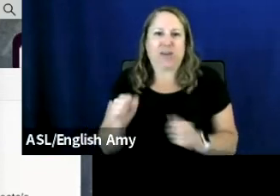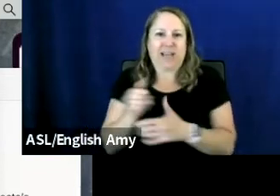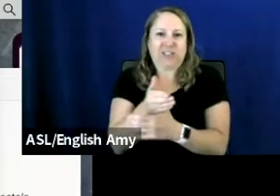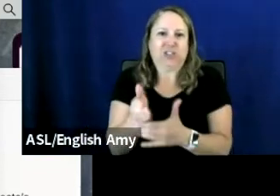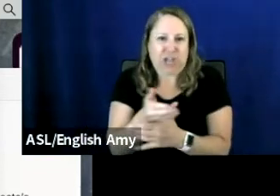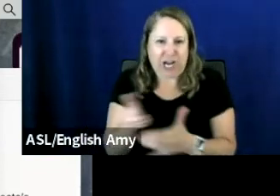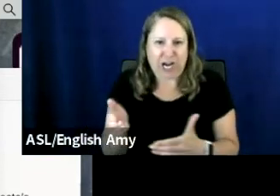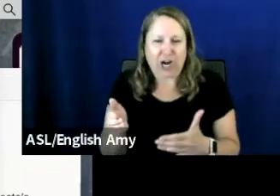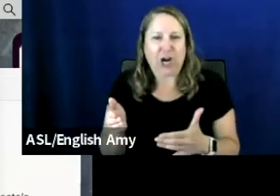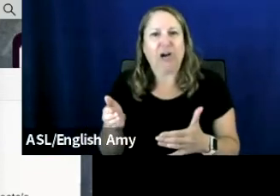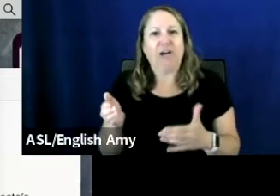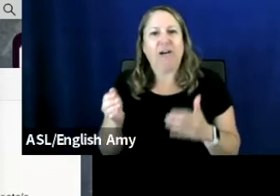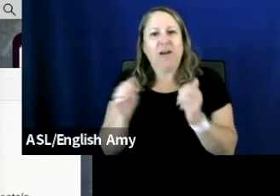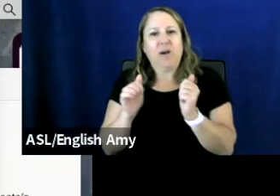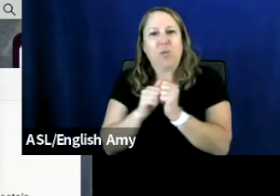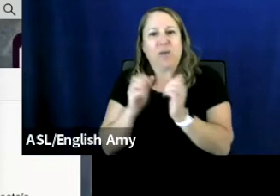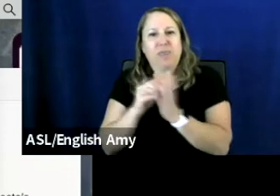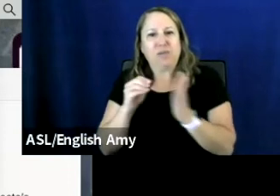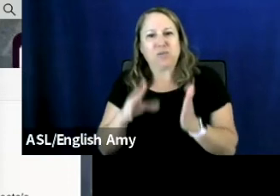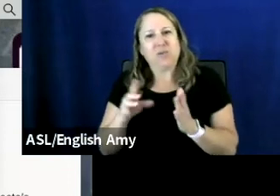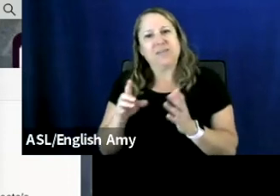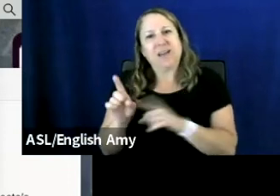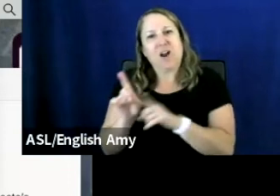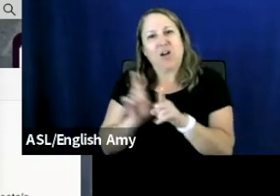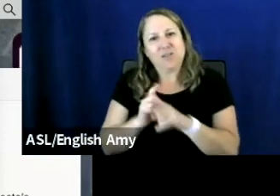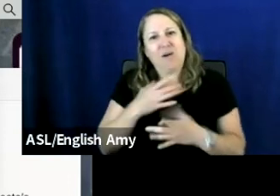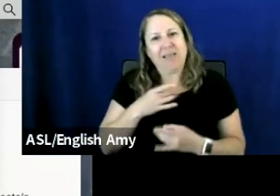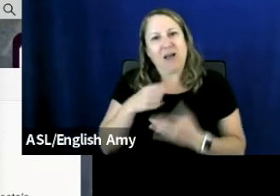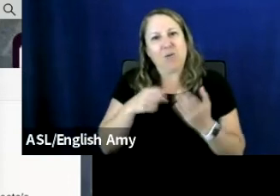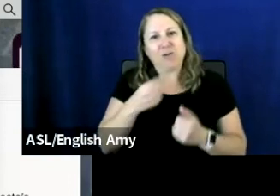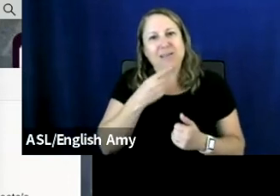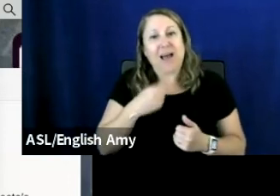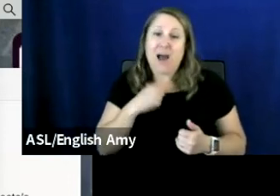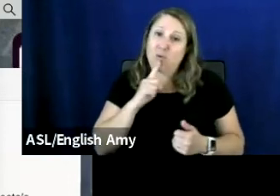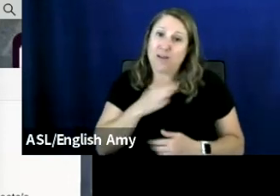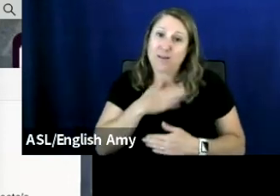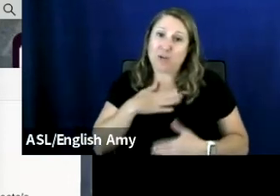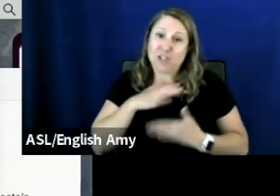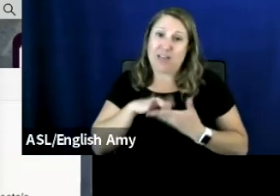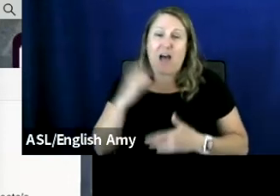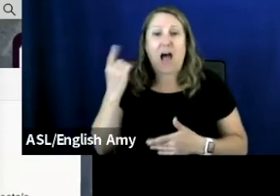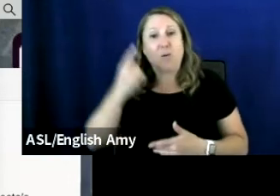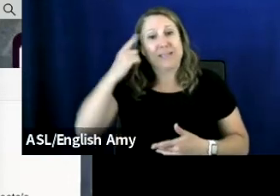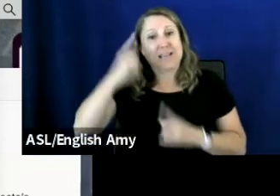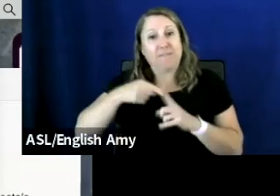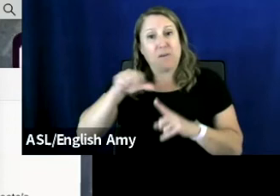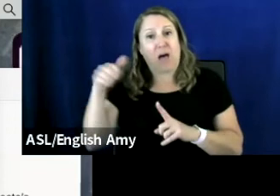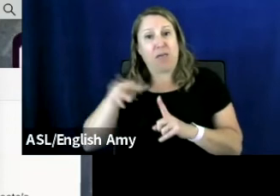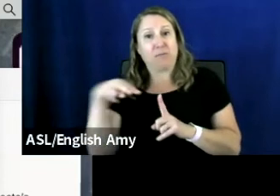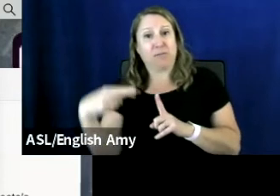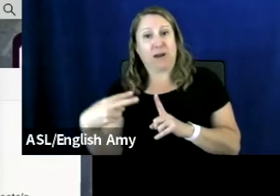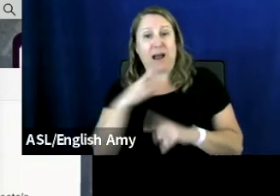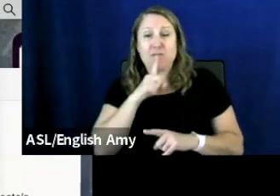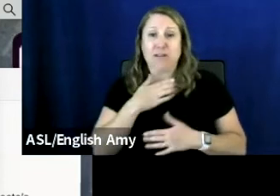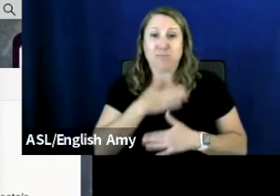like inform students. And then also like kind of what you're saying, I really appreciate it though, because I'm always thinking about it from the other side, but like I really appreciated how